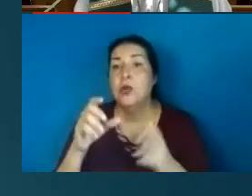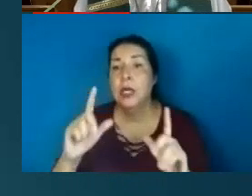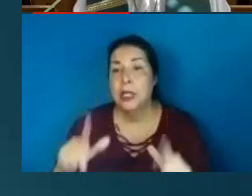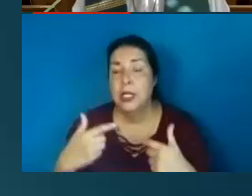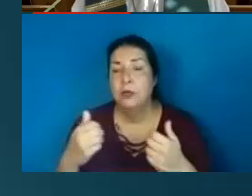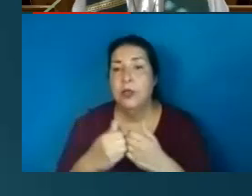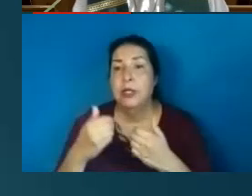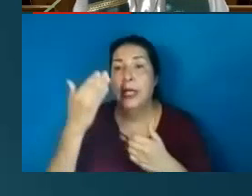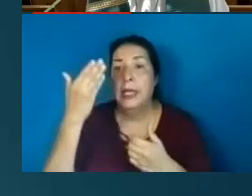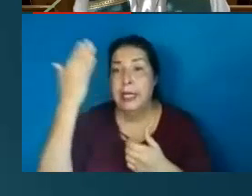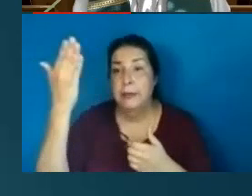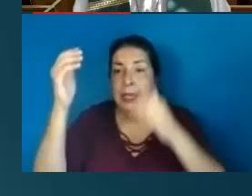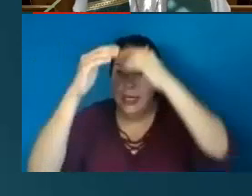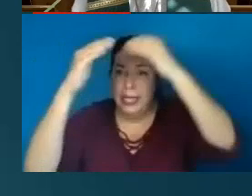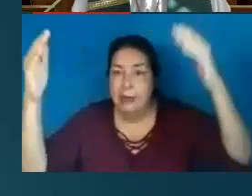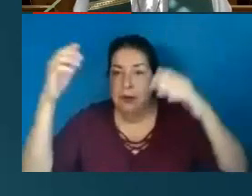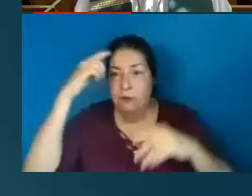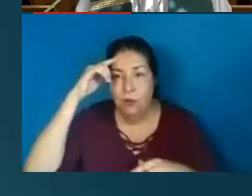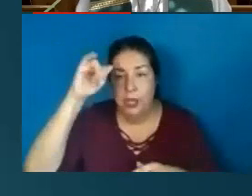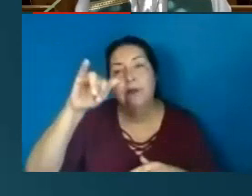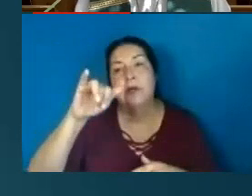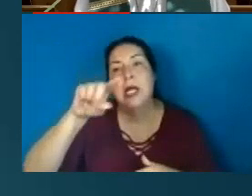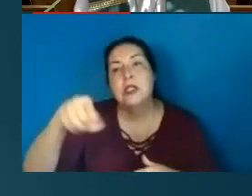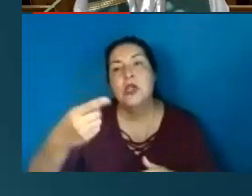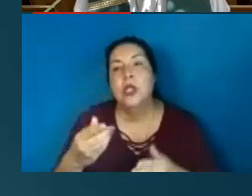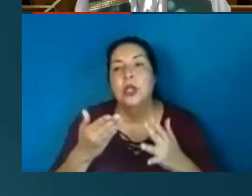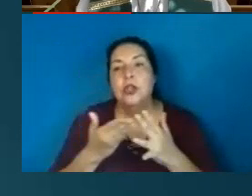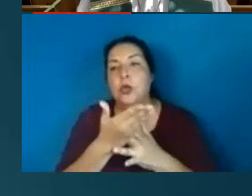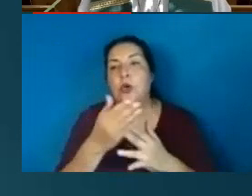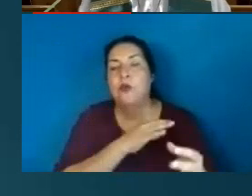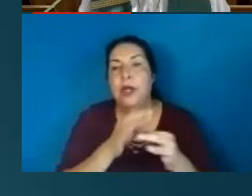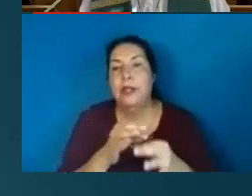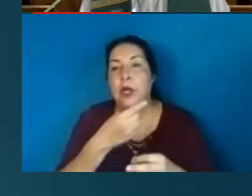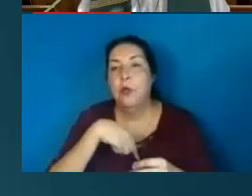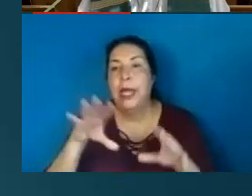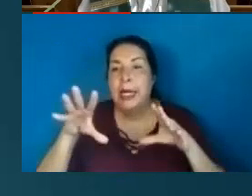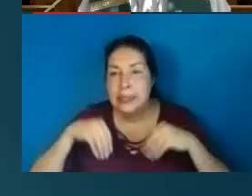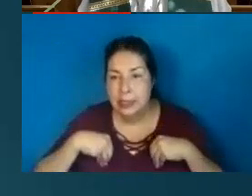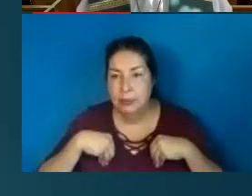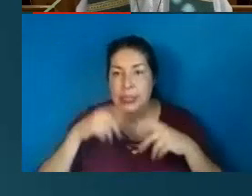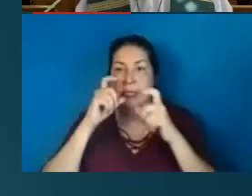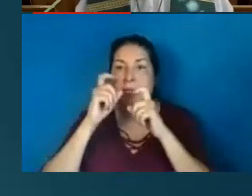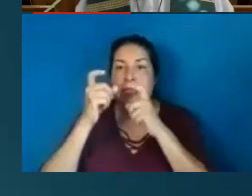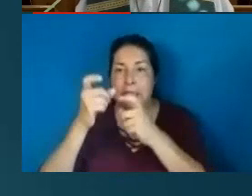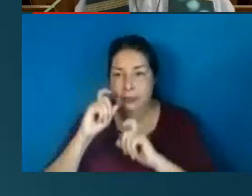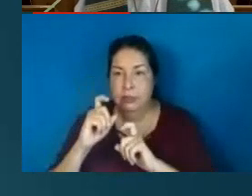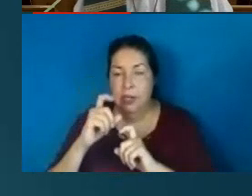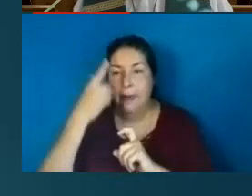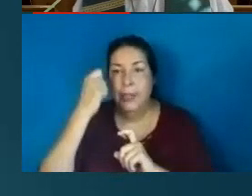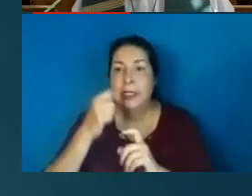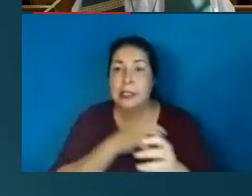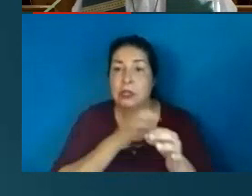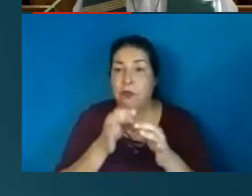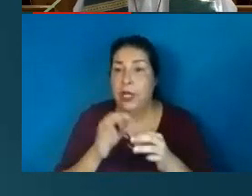heaven forever. It is only by faith that we accept these gifts, for it is by faith